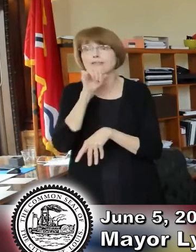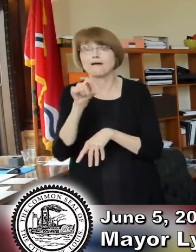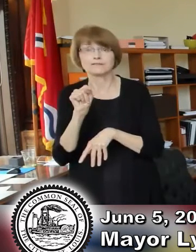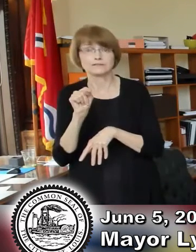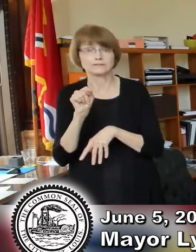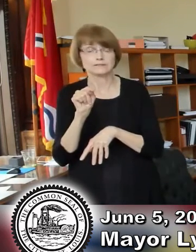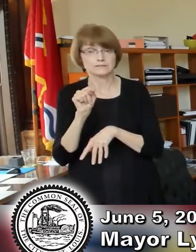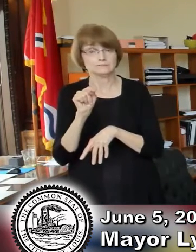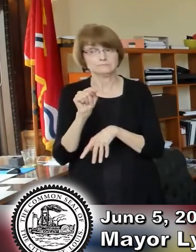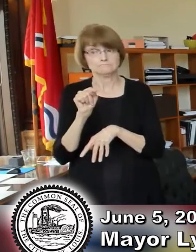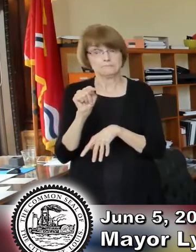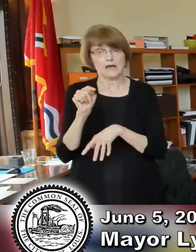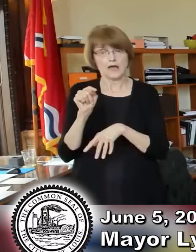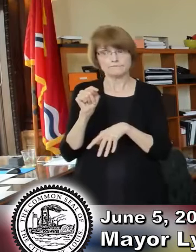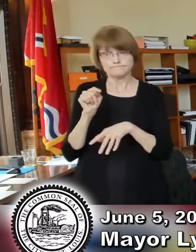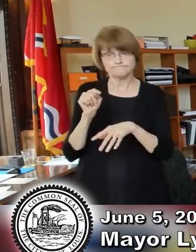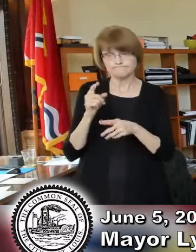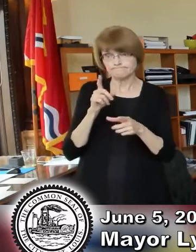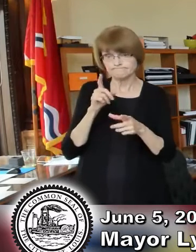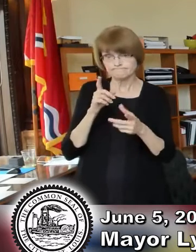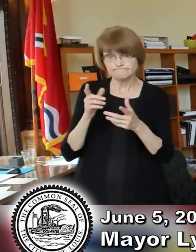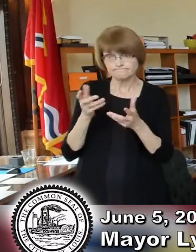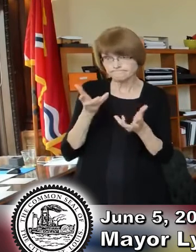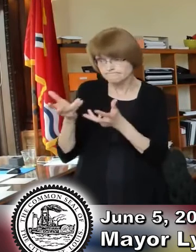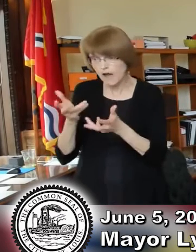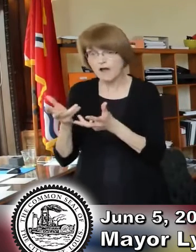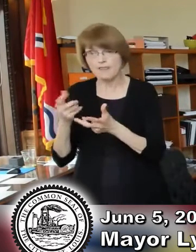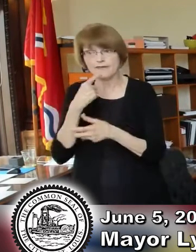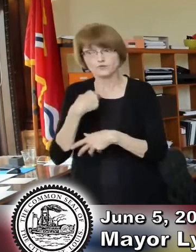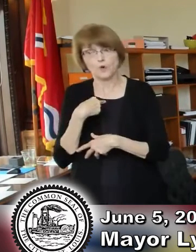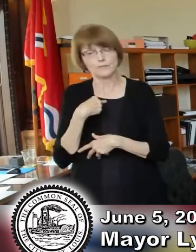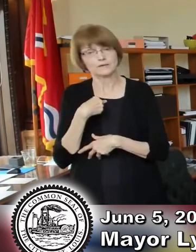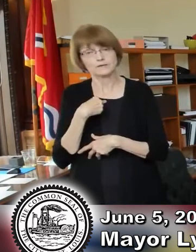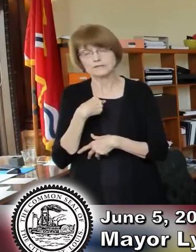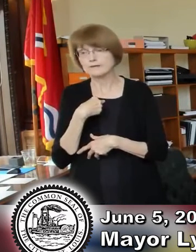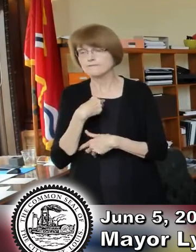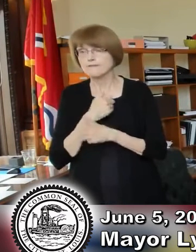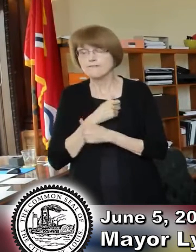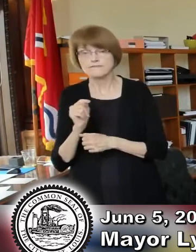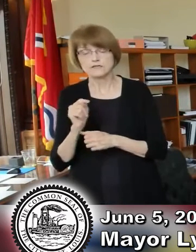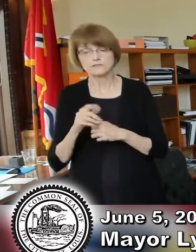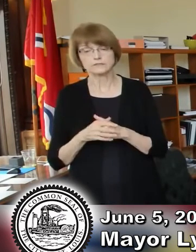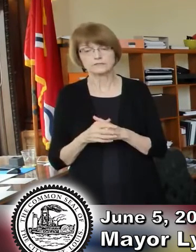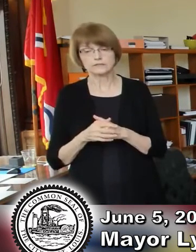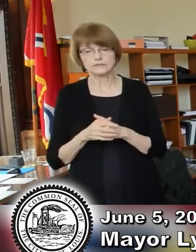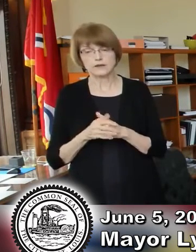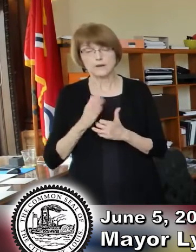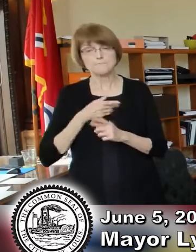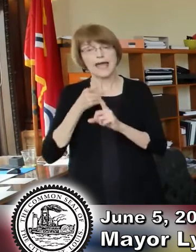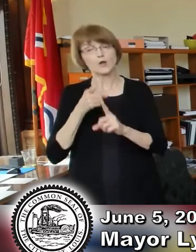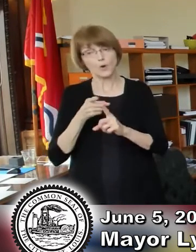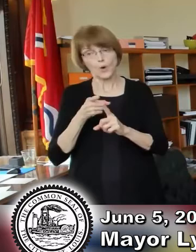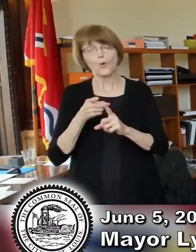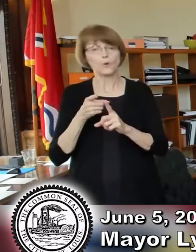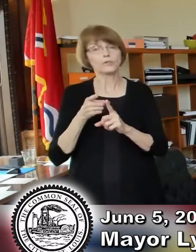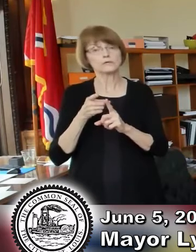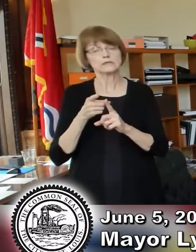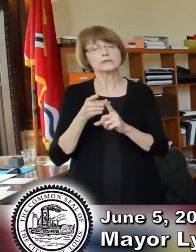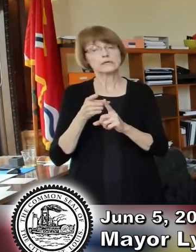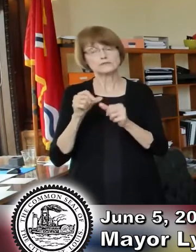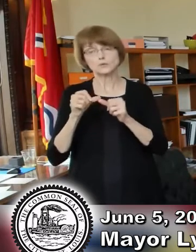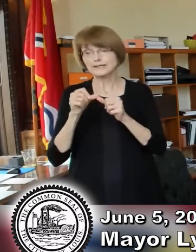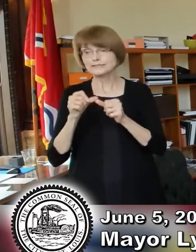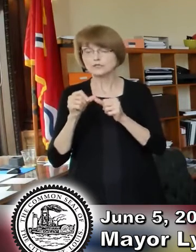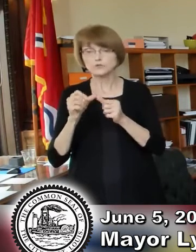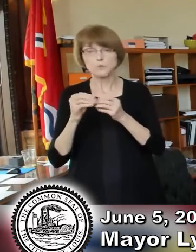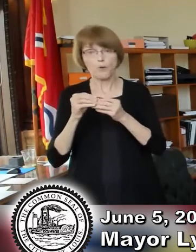And so it's our goal to try to keep more space available for pedestrians,